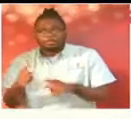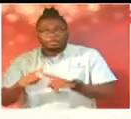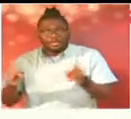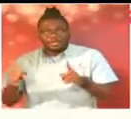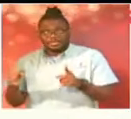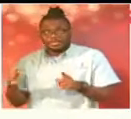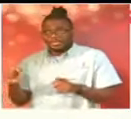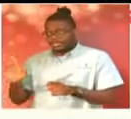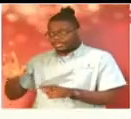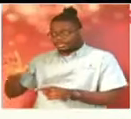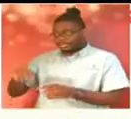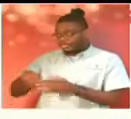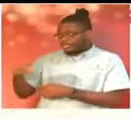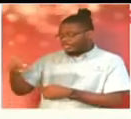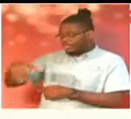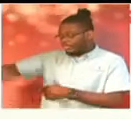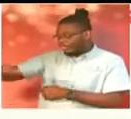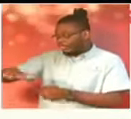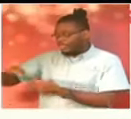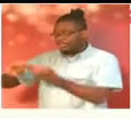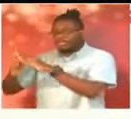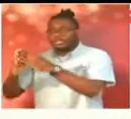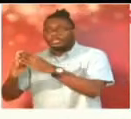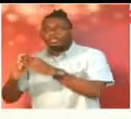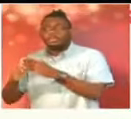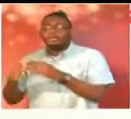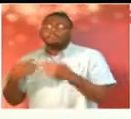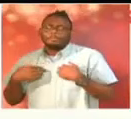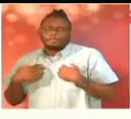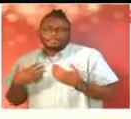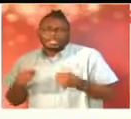one of the things that we do want to continue to remind people of is that